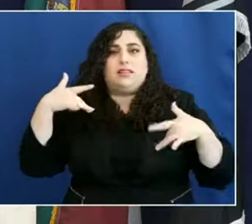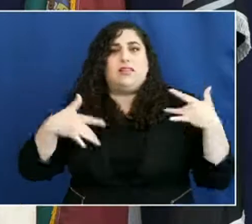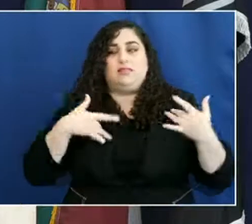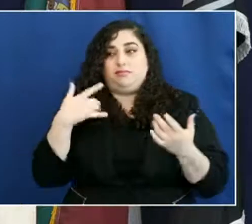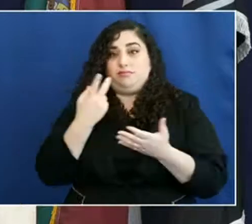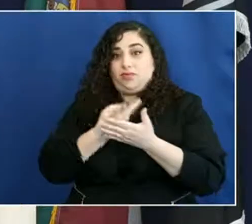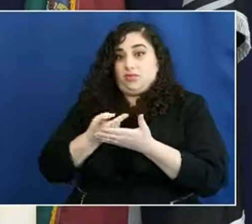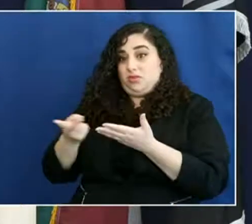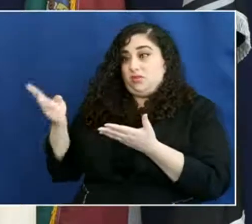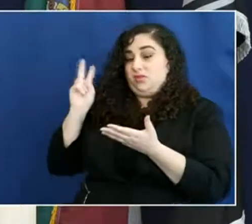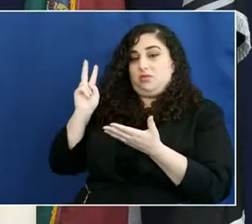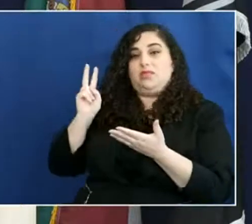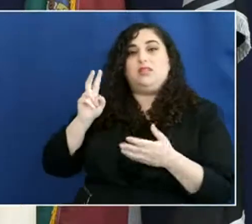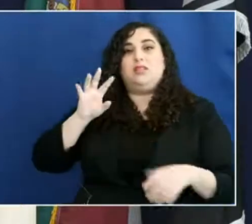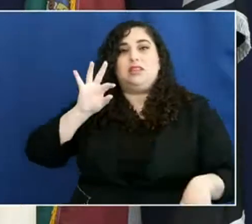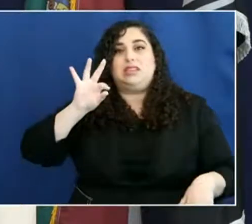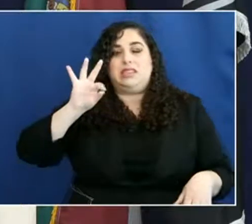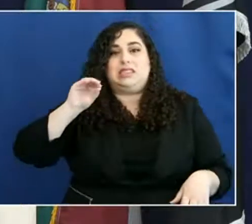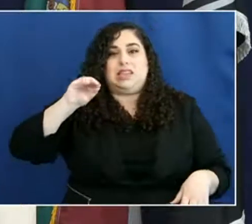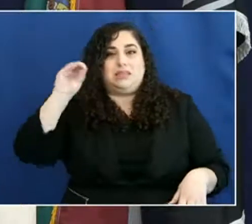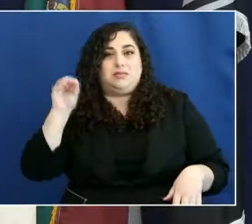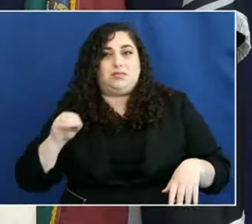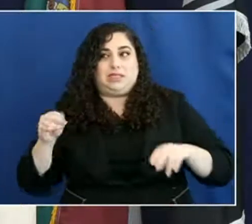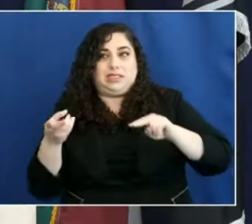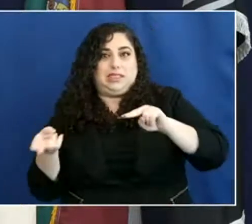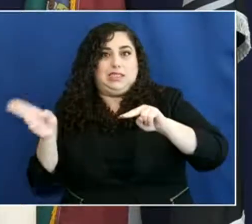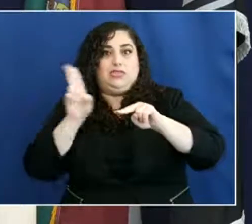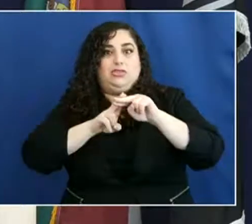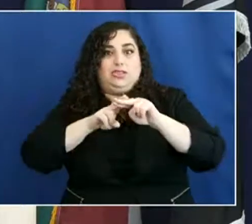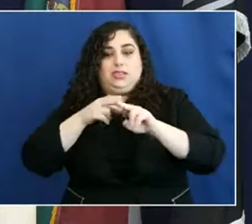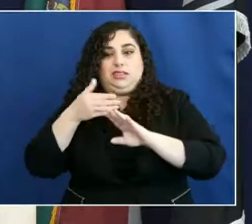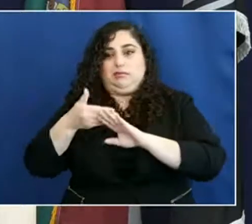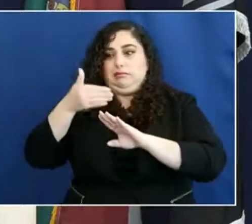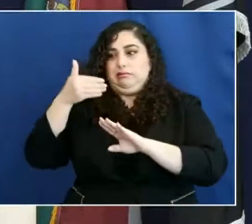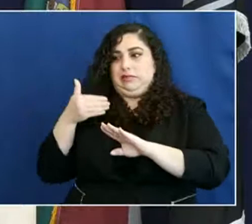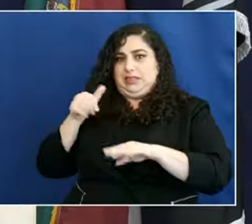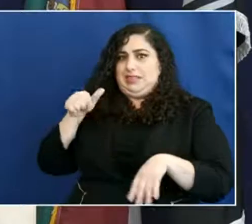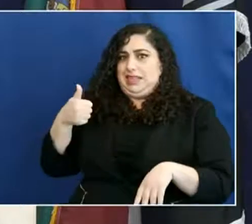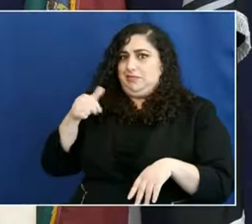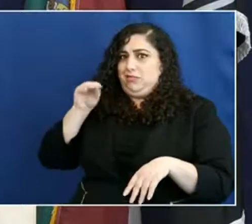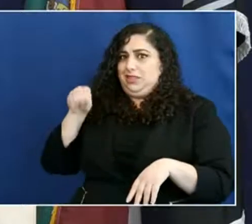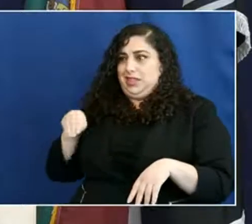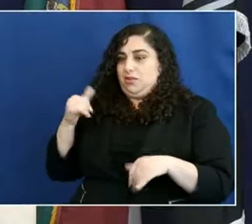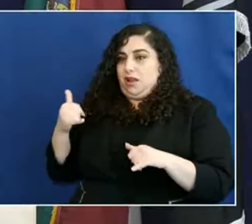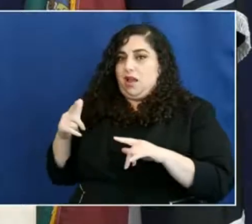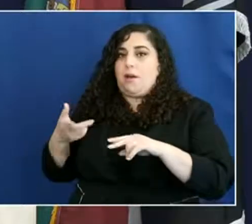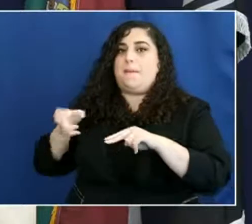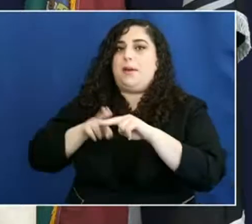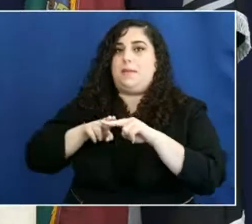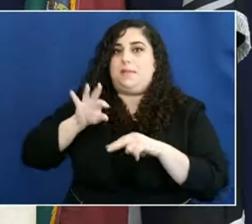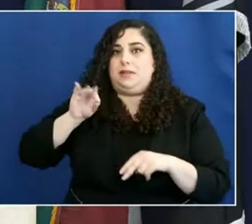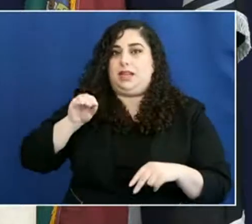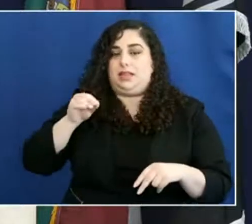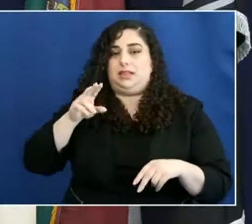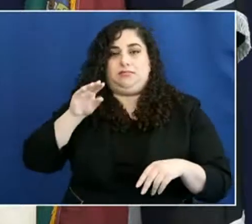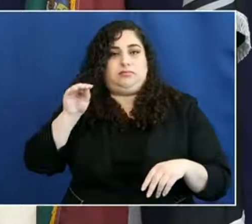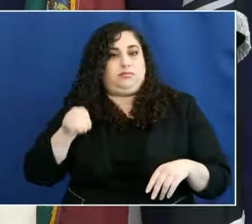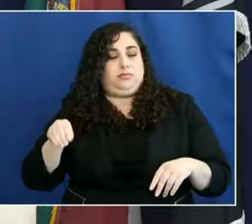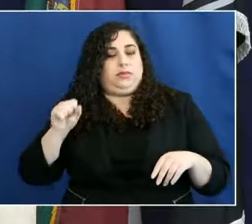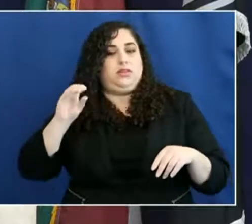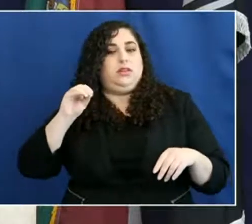9% increase. A little bit later, it was a 10% increase, eventually became 15. And last week, we ended up